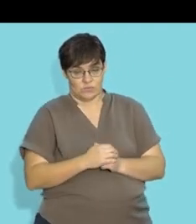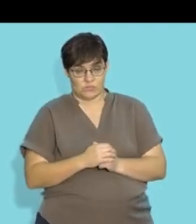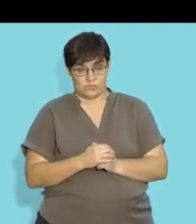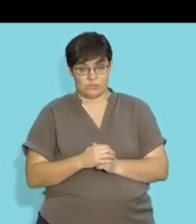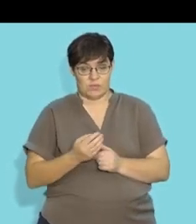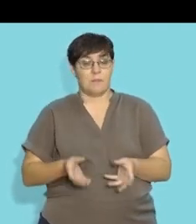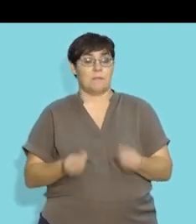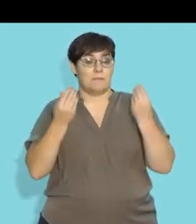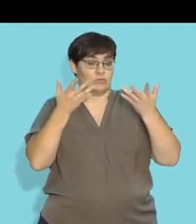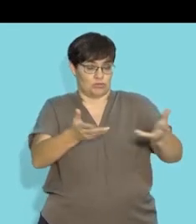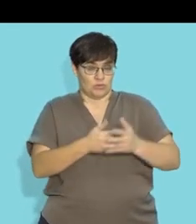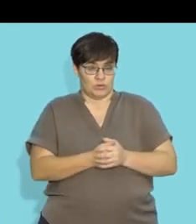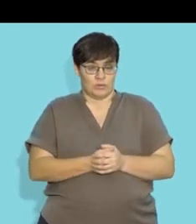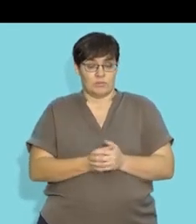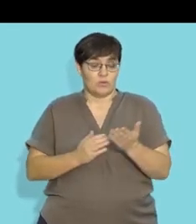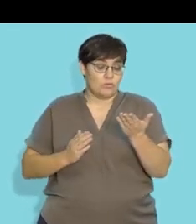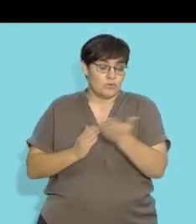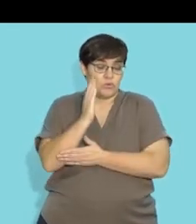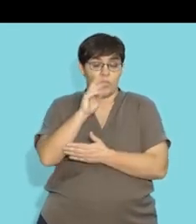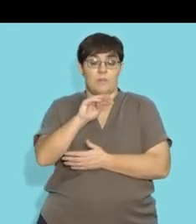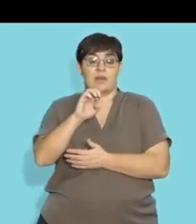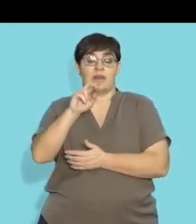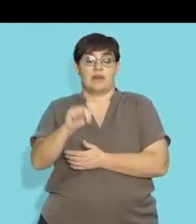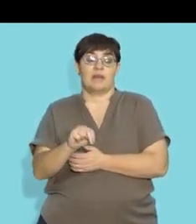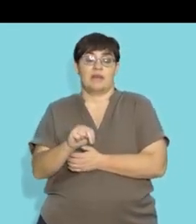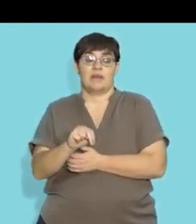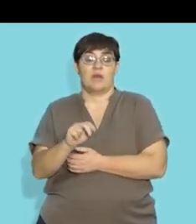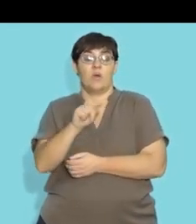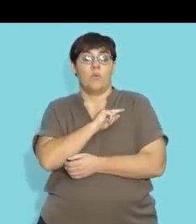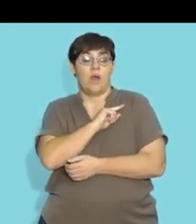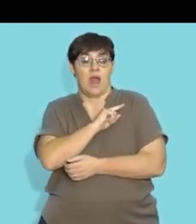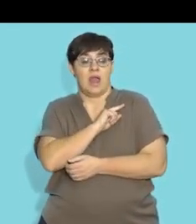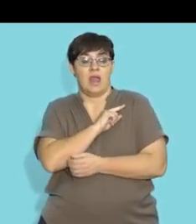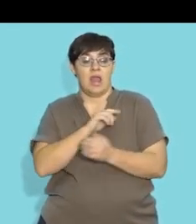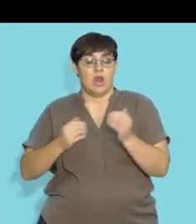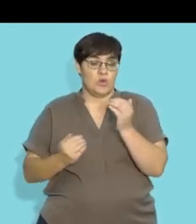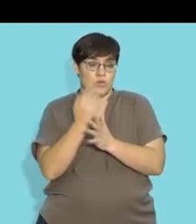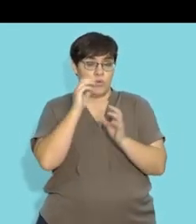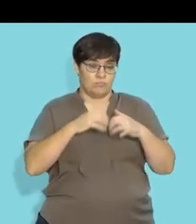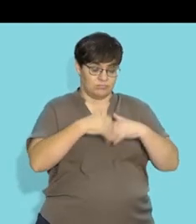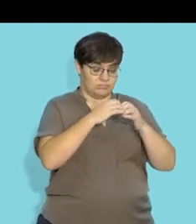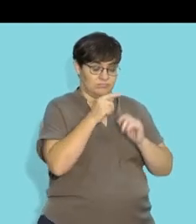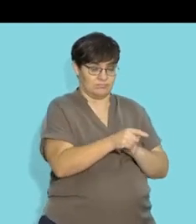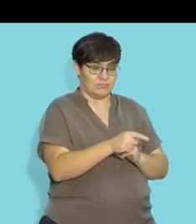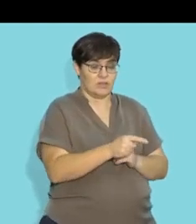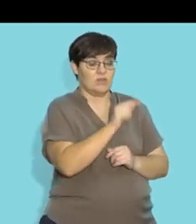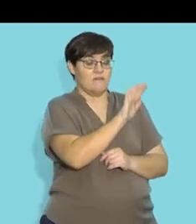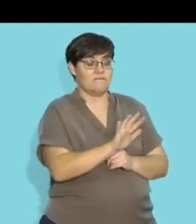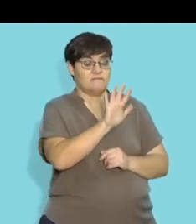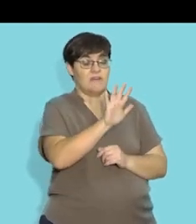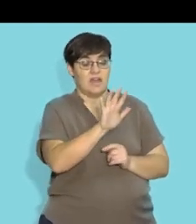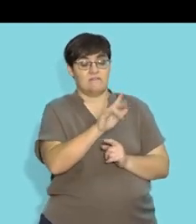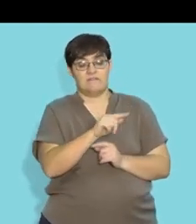the mean all the way. This is what we get. So it must pass through the mean. that's the new point you create, which is